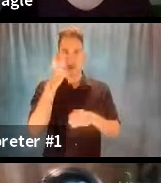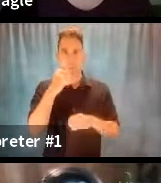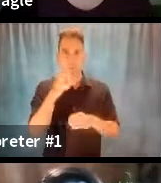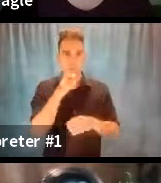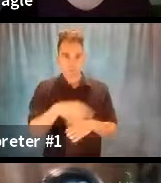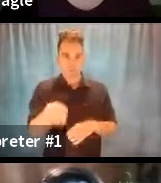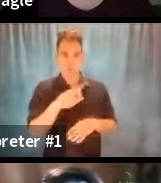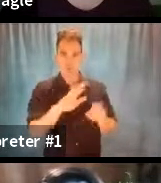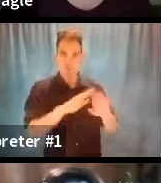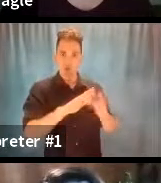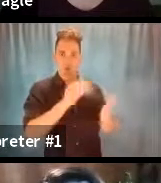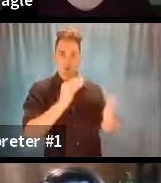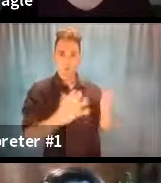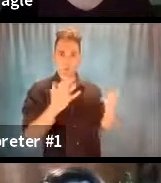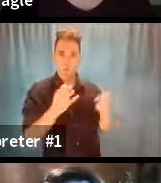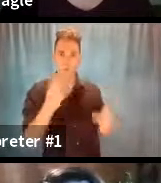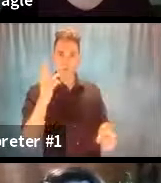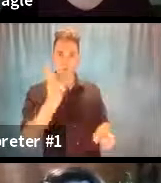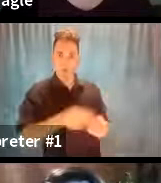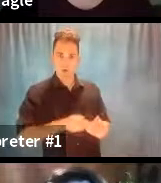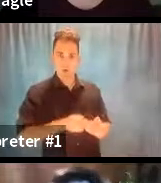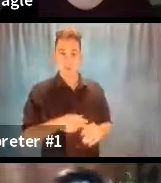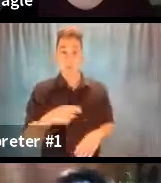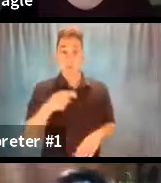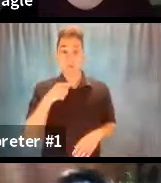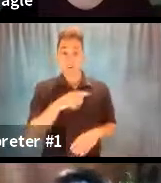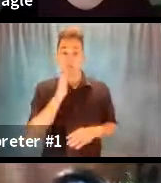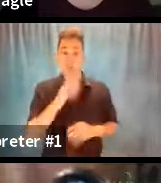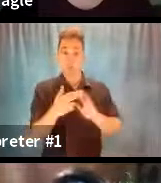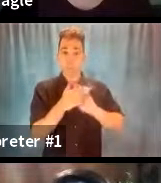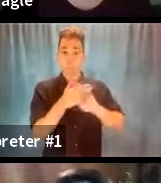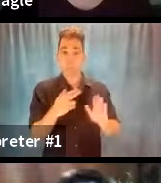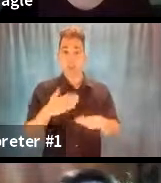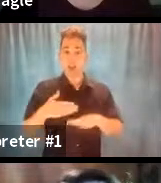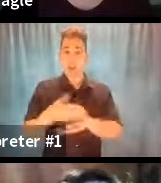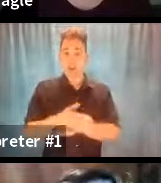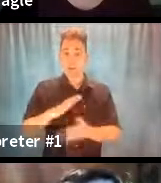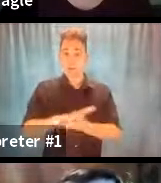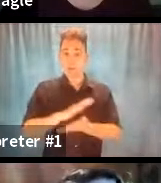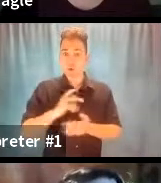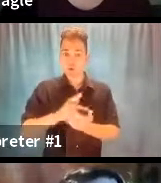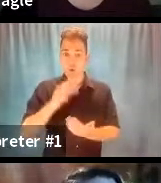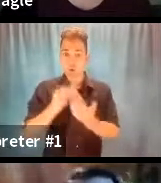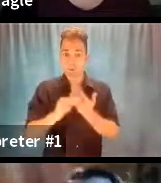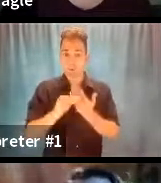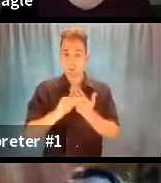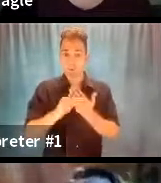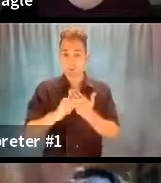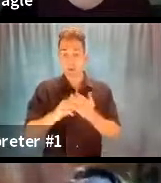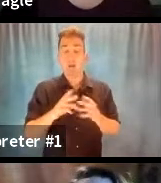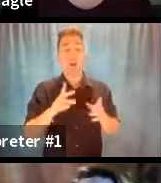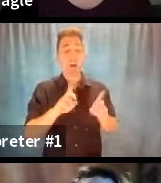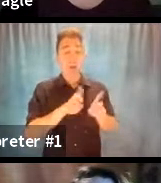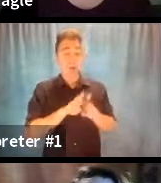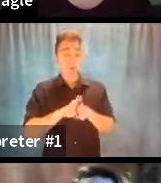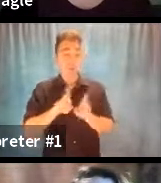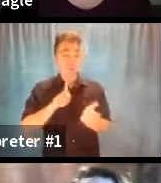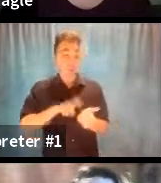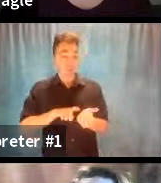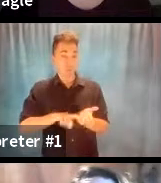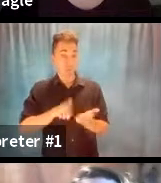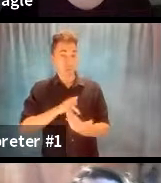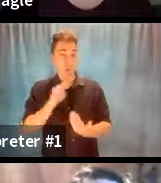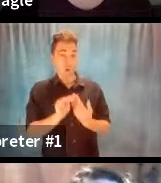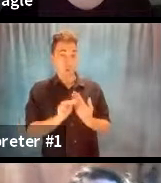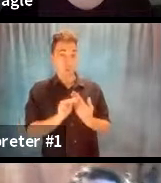after-school program. In addition, this is also a research program. The pilot program